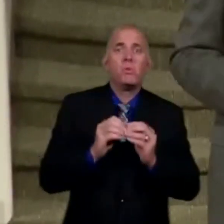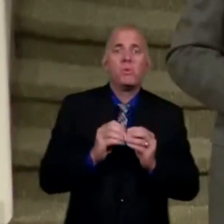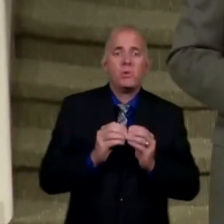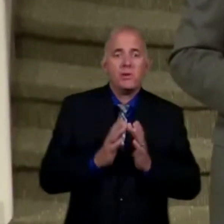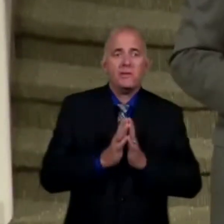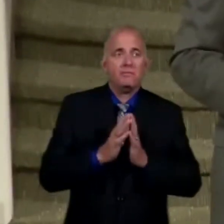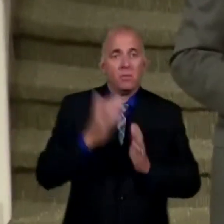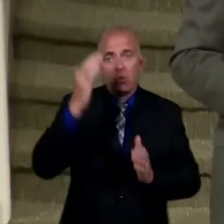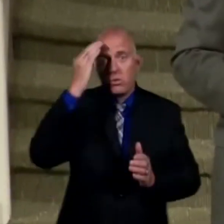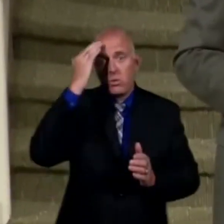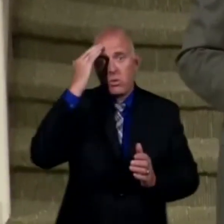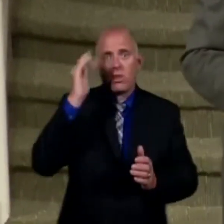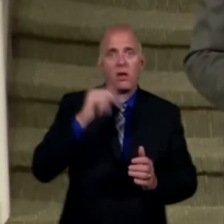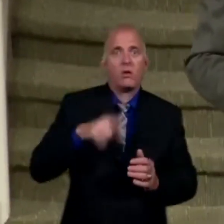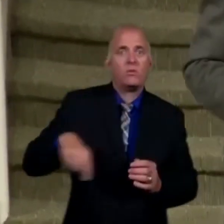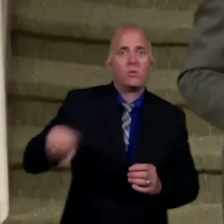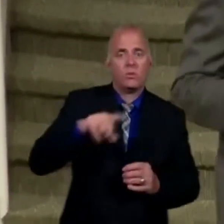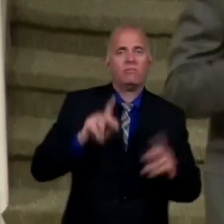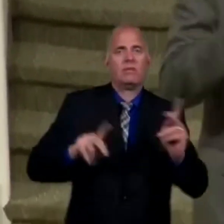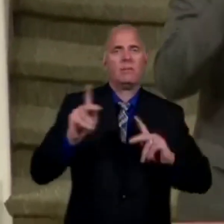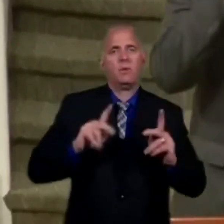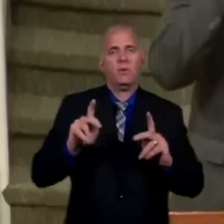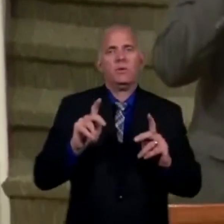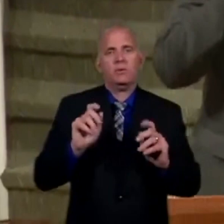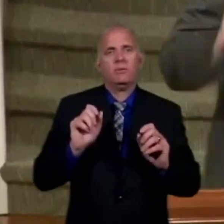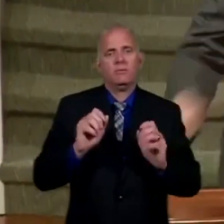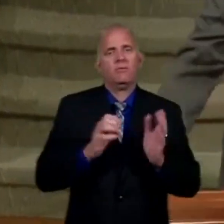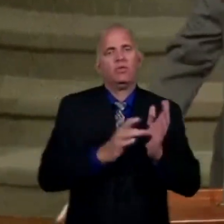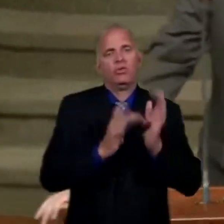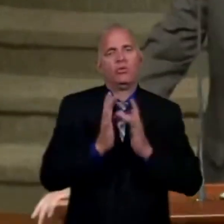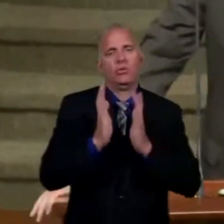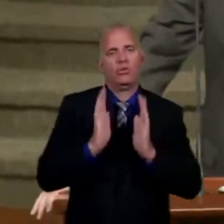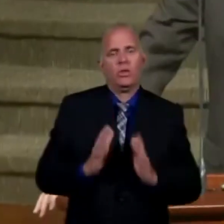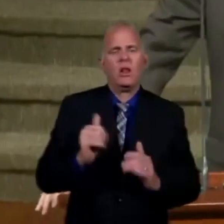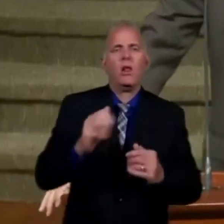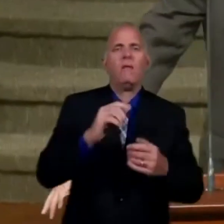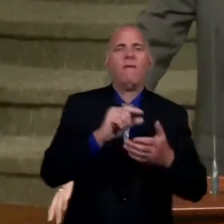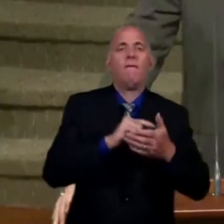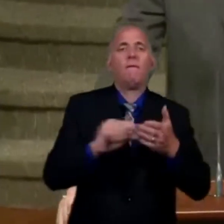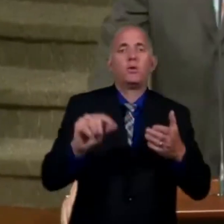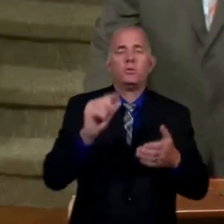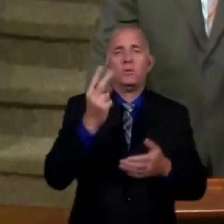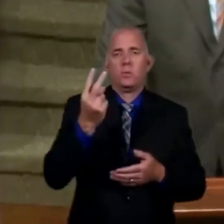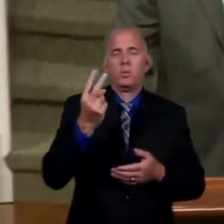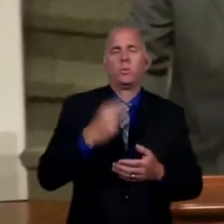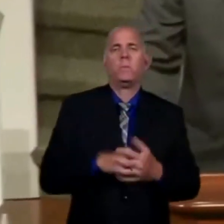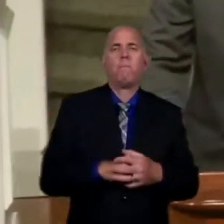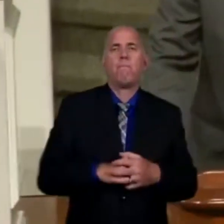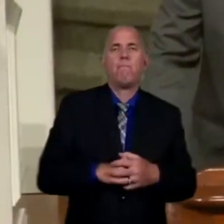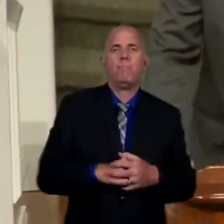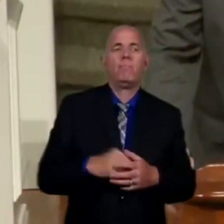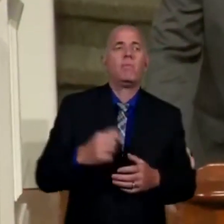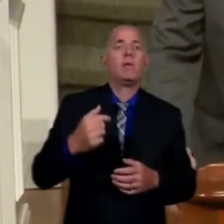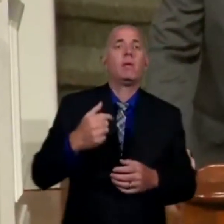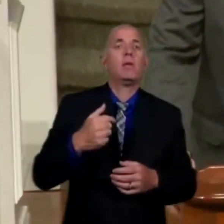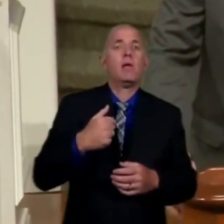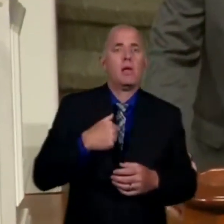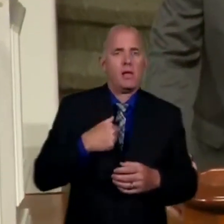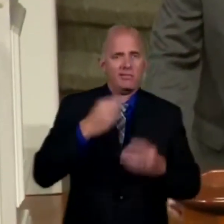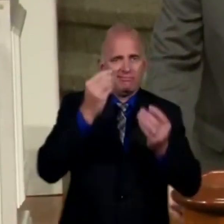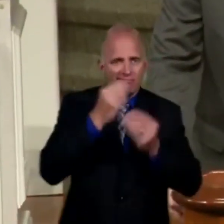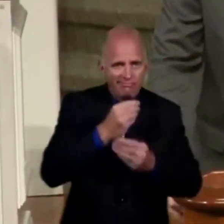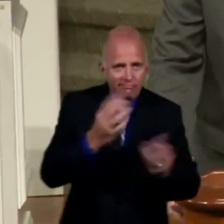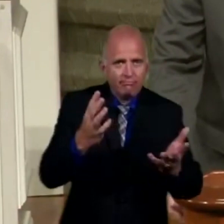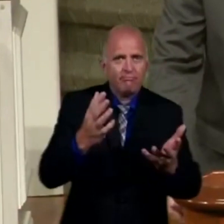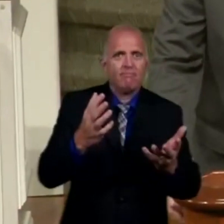conscious of a world that needs Jesus. Let's look, if we can please, to the next verse, verse number 2. I bear them record, or I make a point